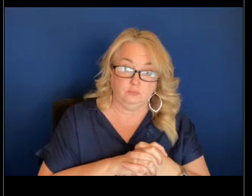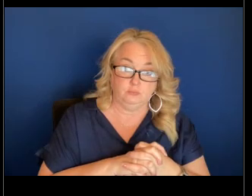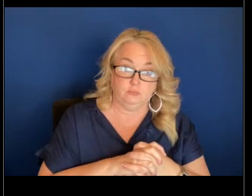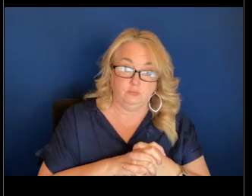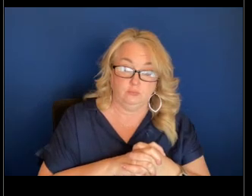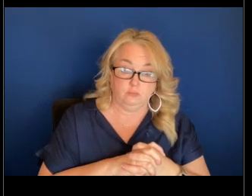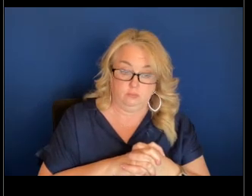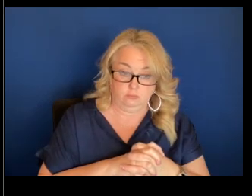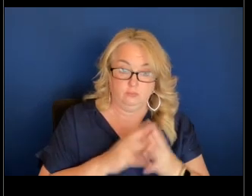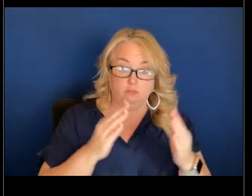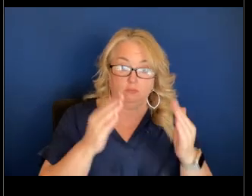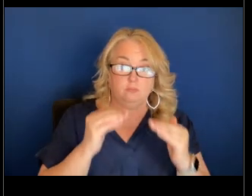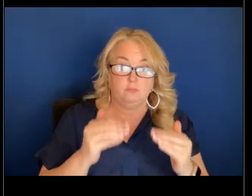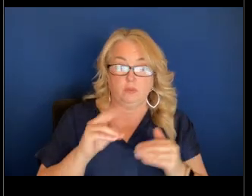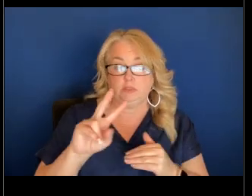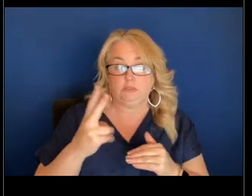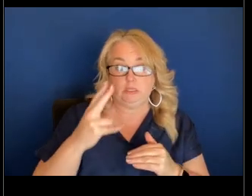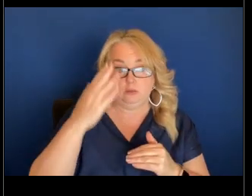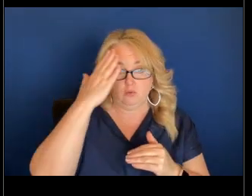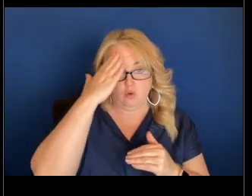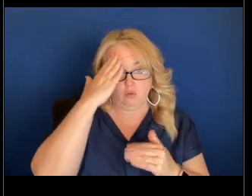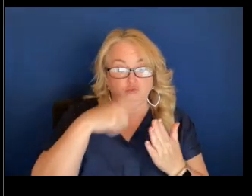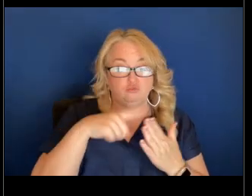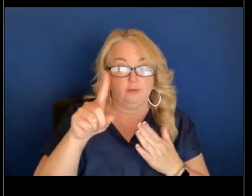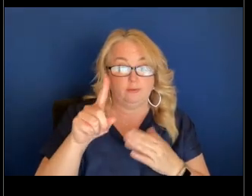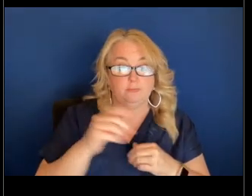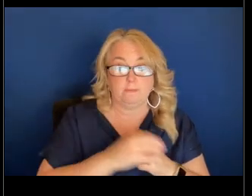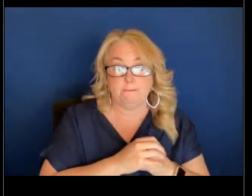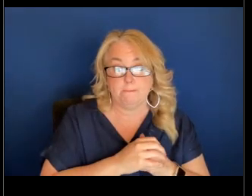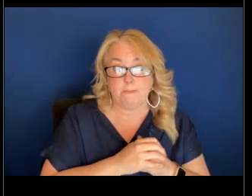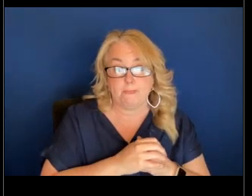And that leads us to our second knowledge check,